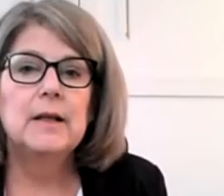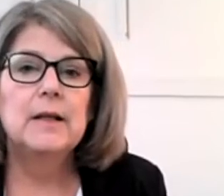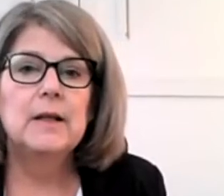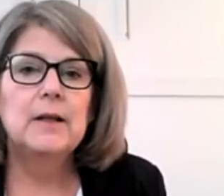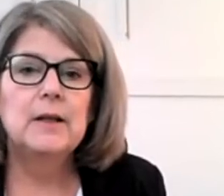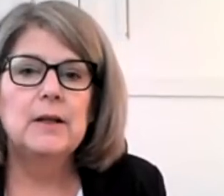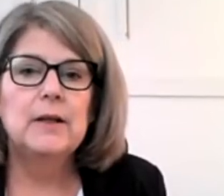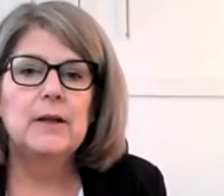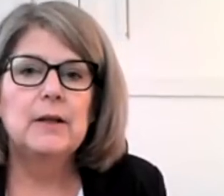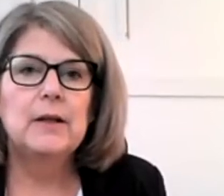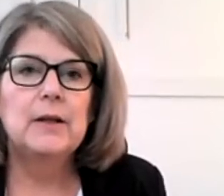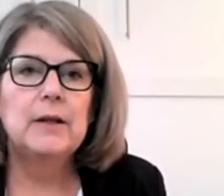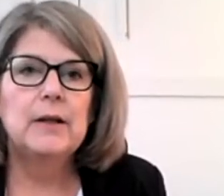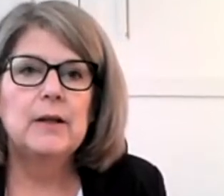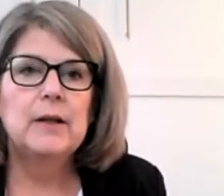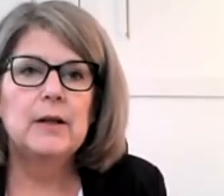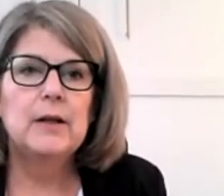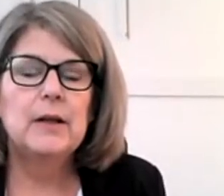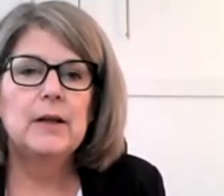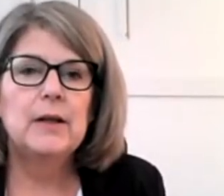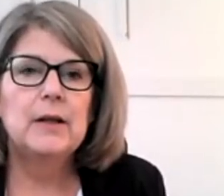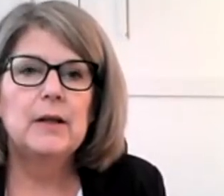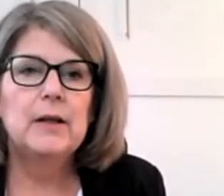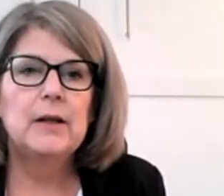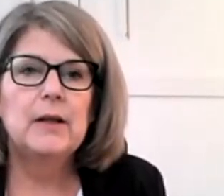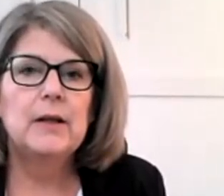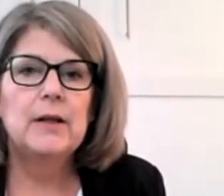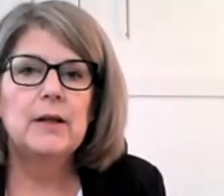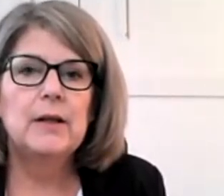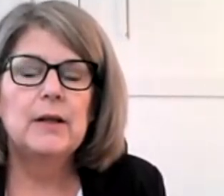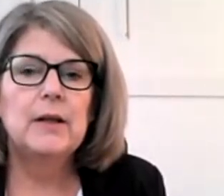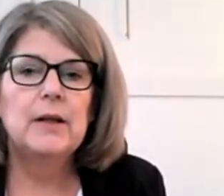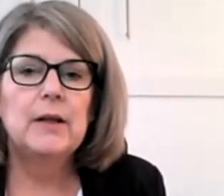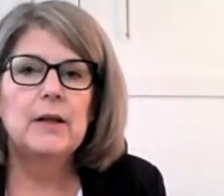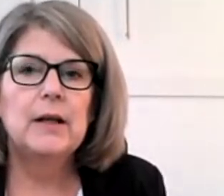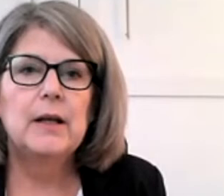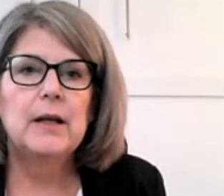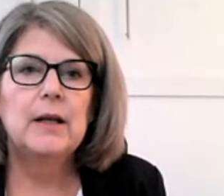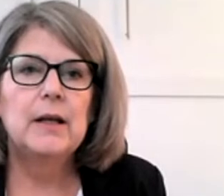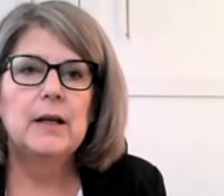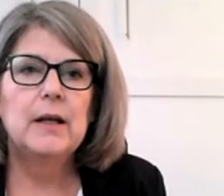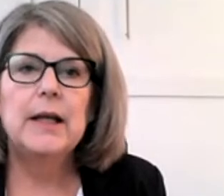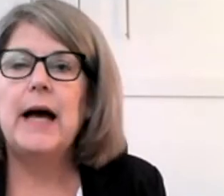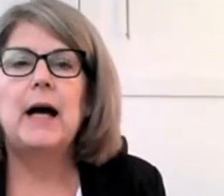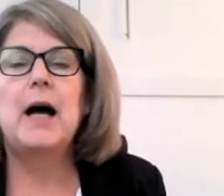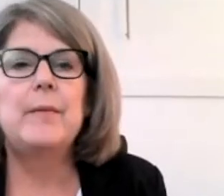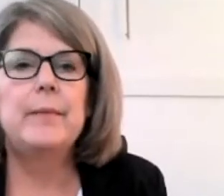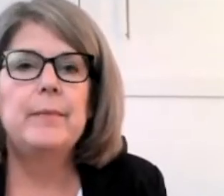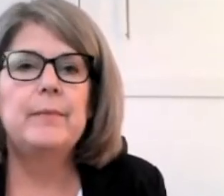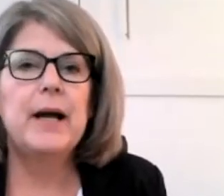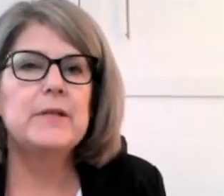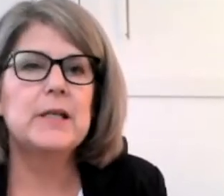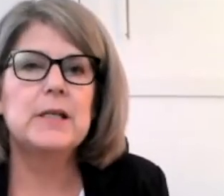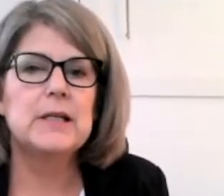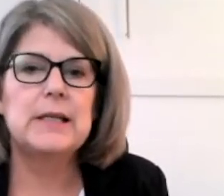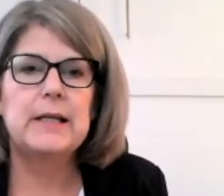Krista, do you want to take a break and then come back, or is your invitation to talk with folks who might still want to speak with you still stand? Yeah,